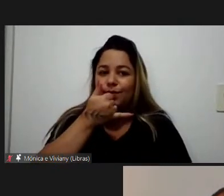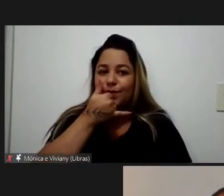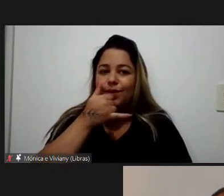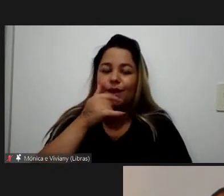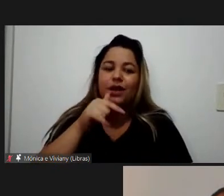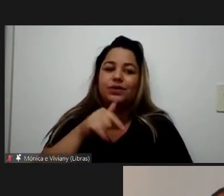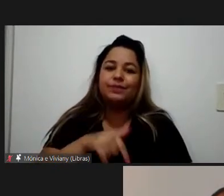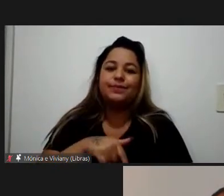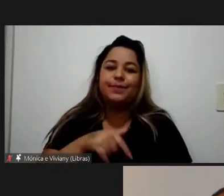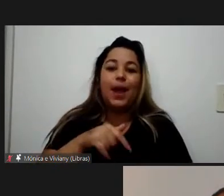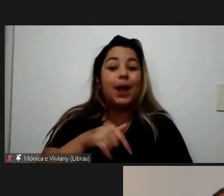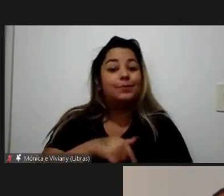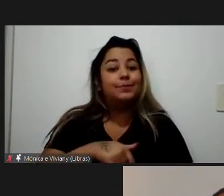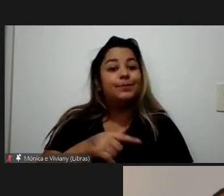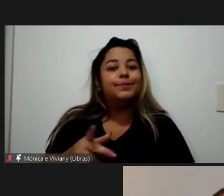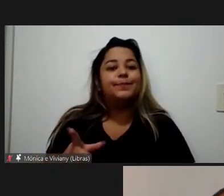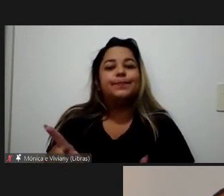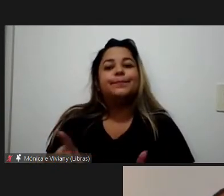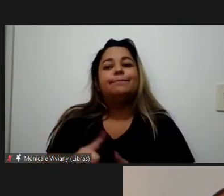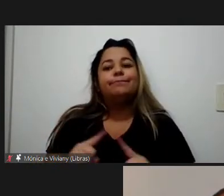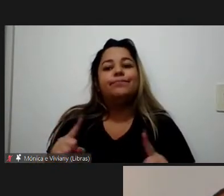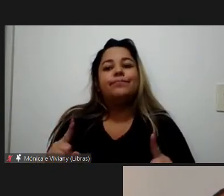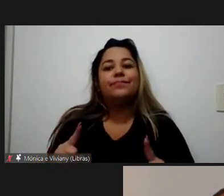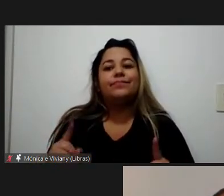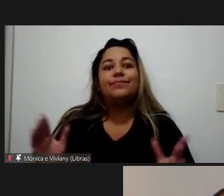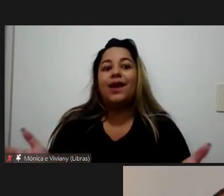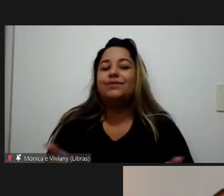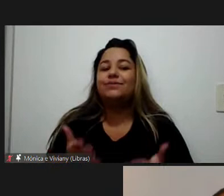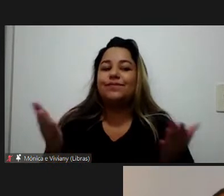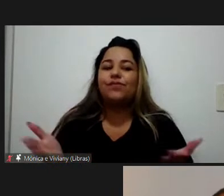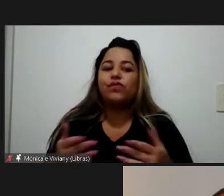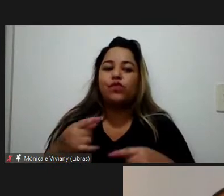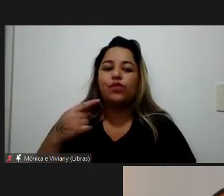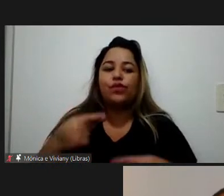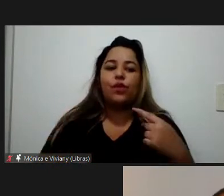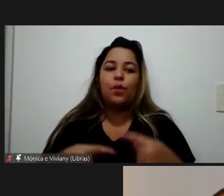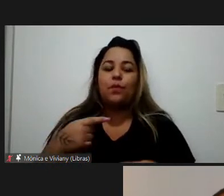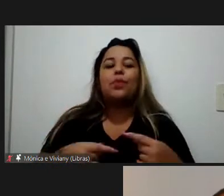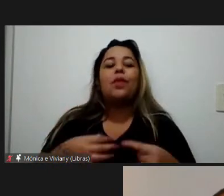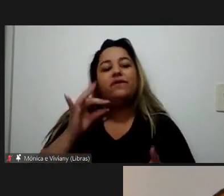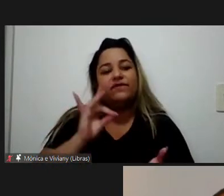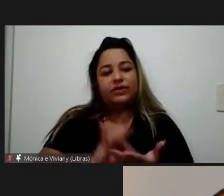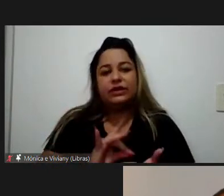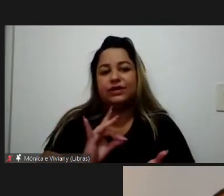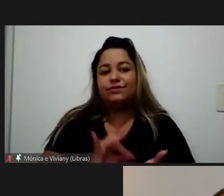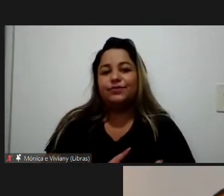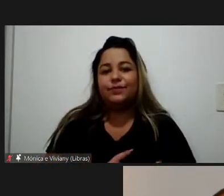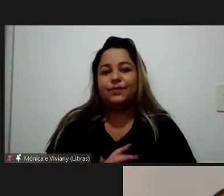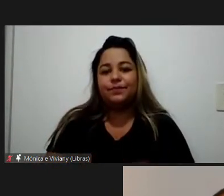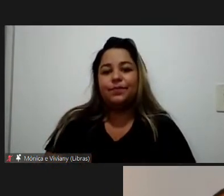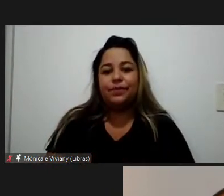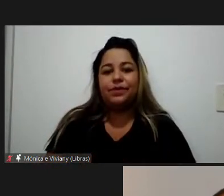I'm sorry for having surpassed my time, but we are motivated to speak with this discussion.